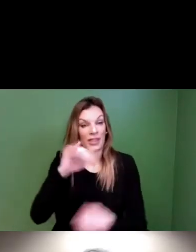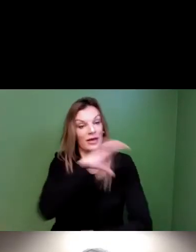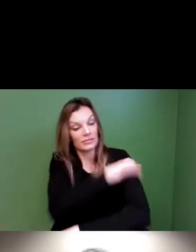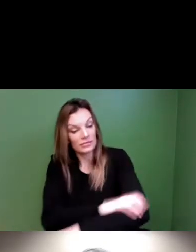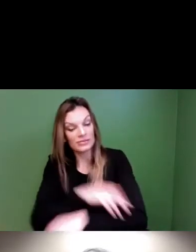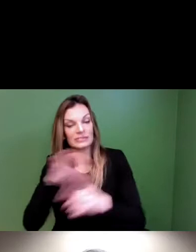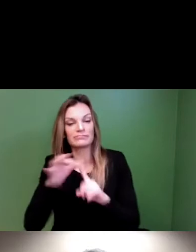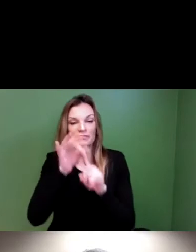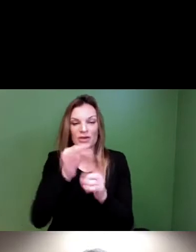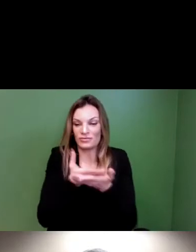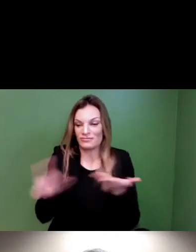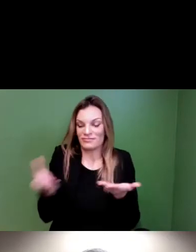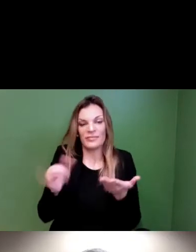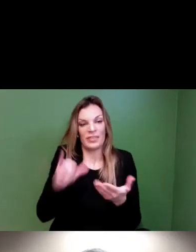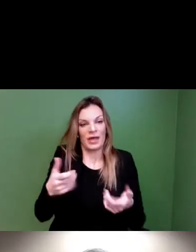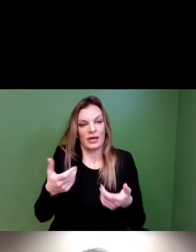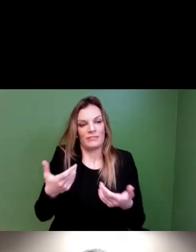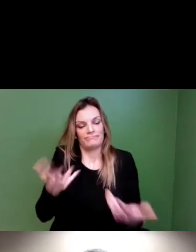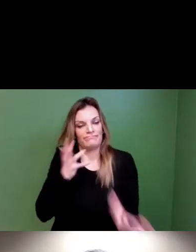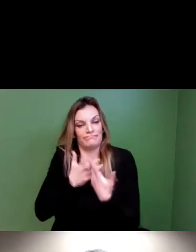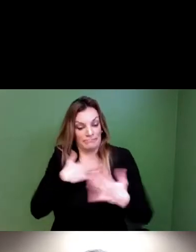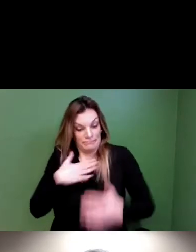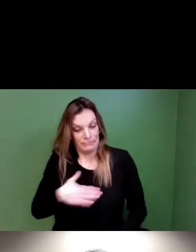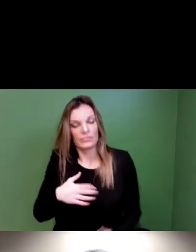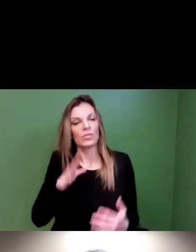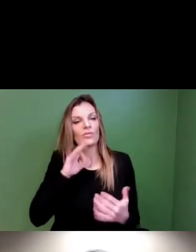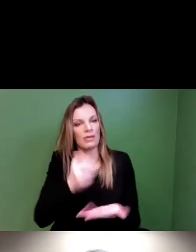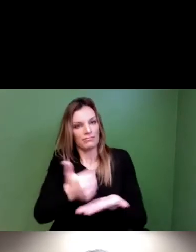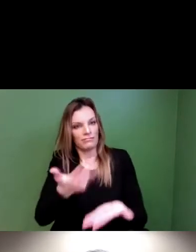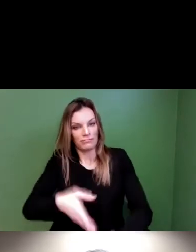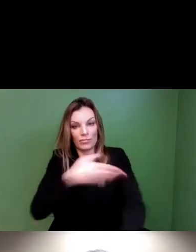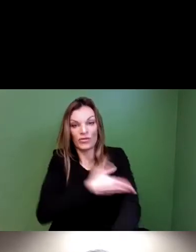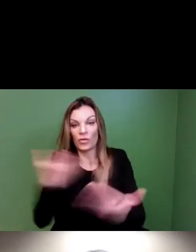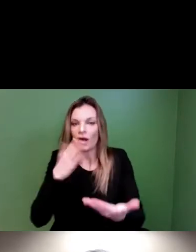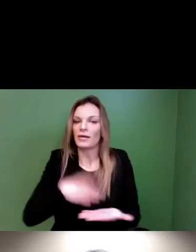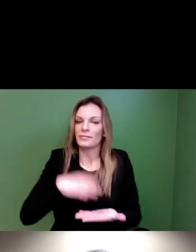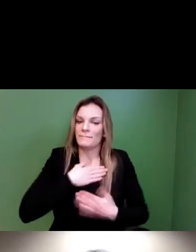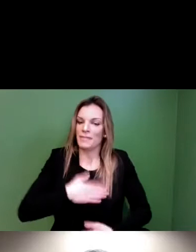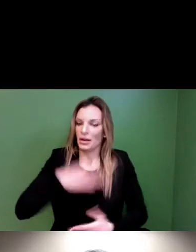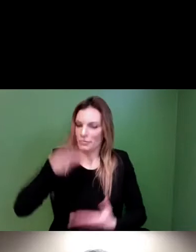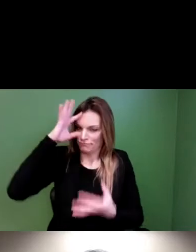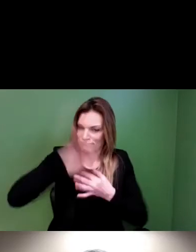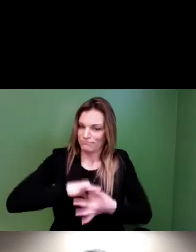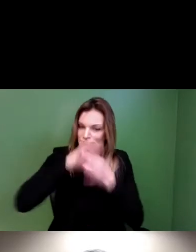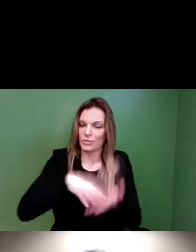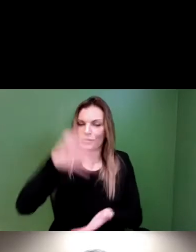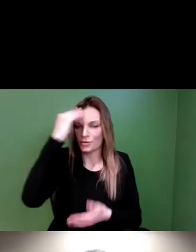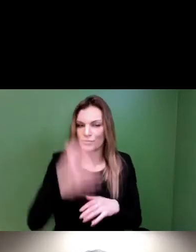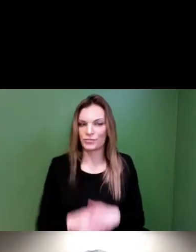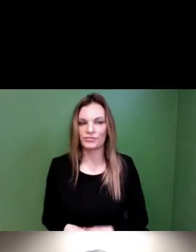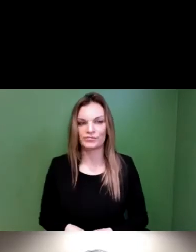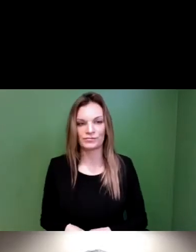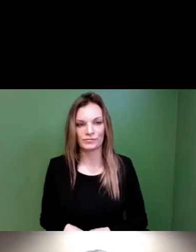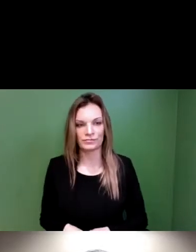Now, I just wanted to show you a little more scientific, of course, but this is where the rubber meets the road. So you can see in